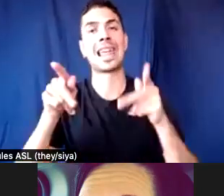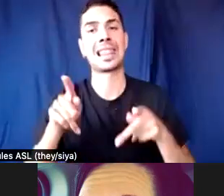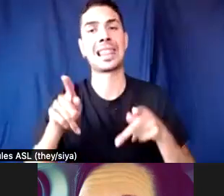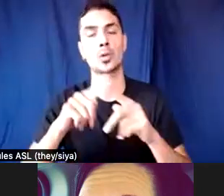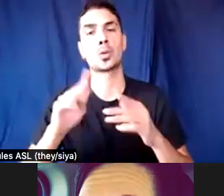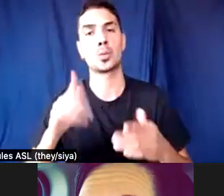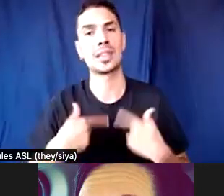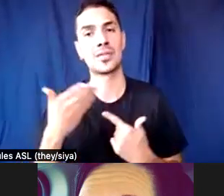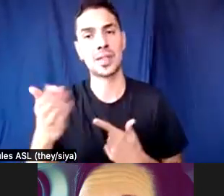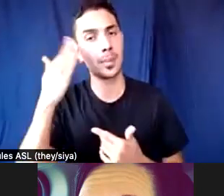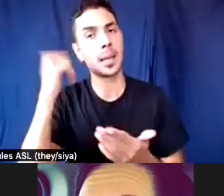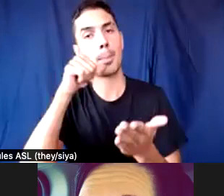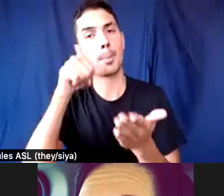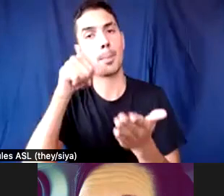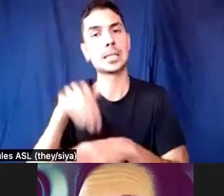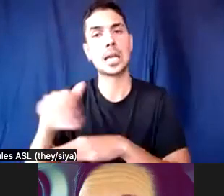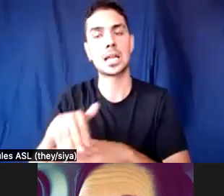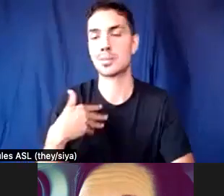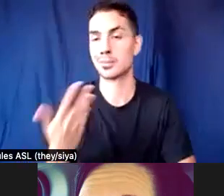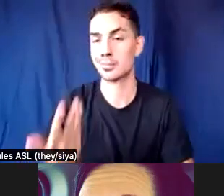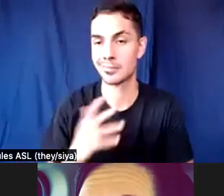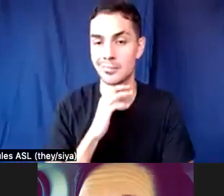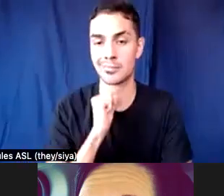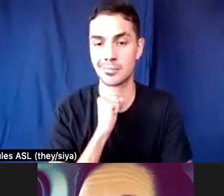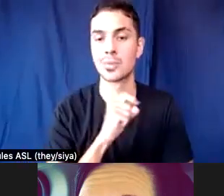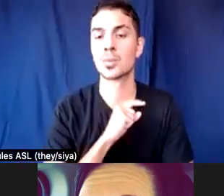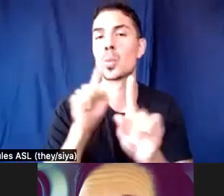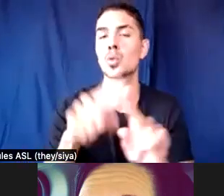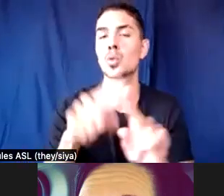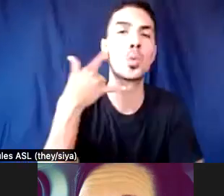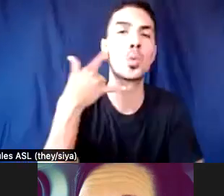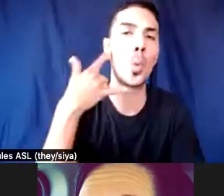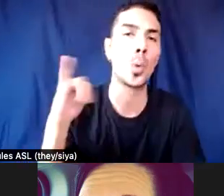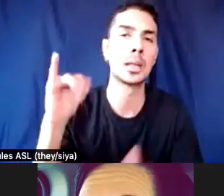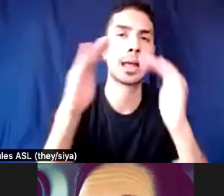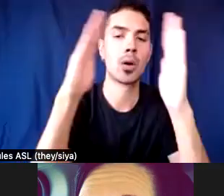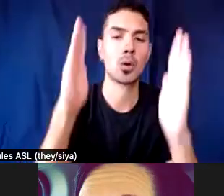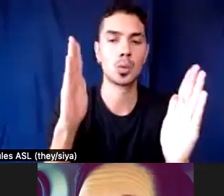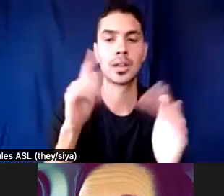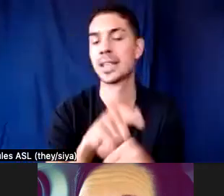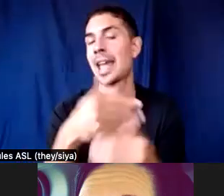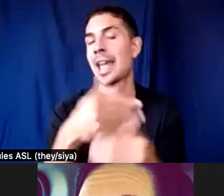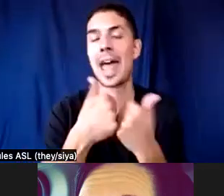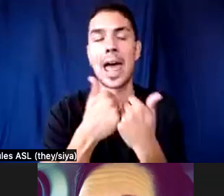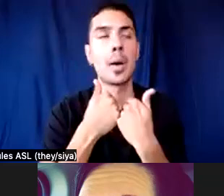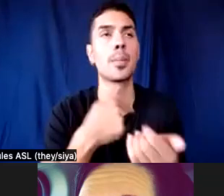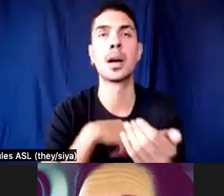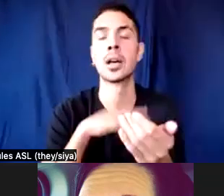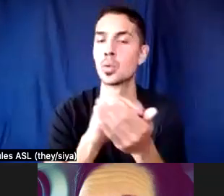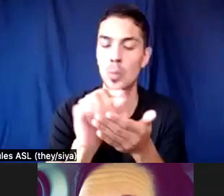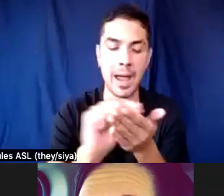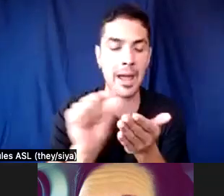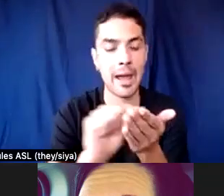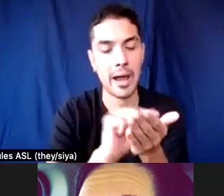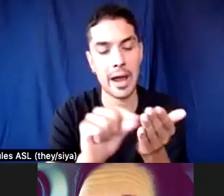leave. And then the next day we went to the Golden House, and they helped us write up a whole thing about, then